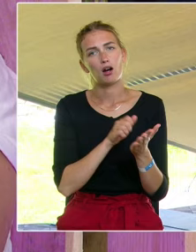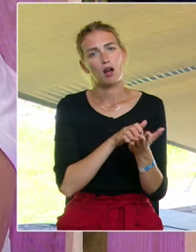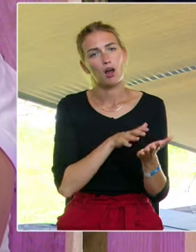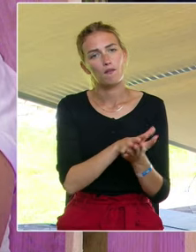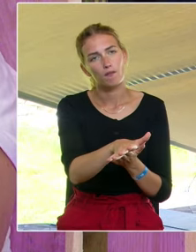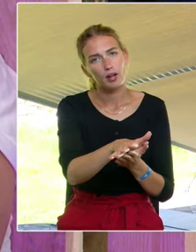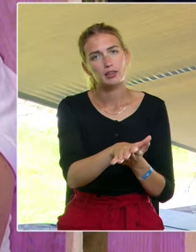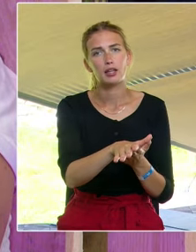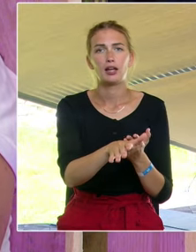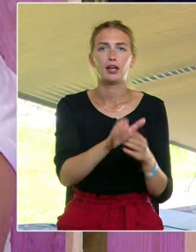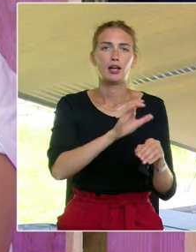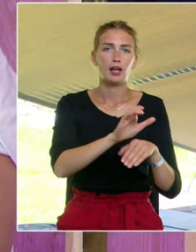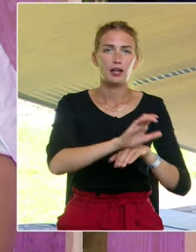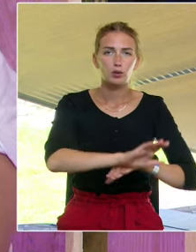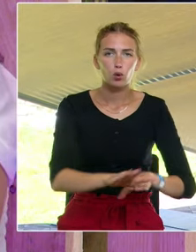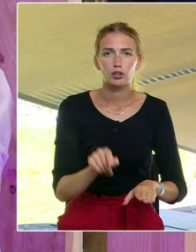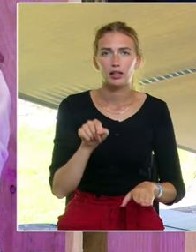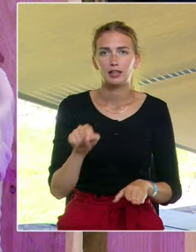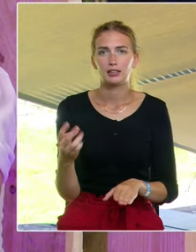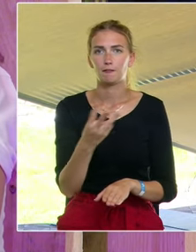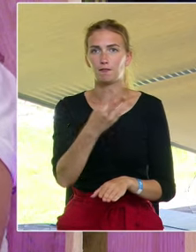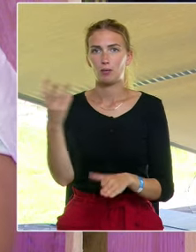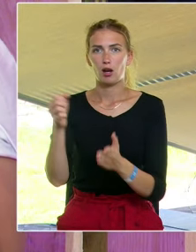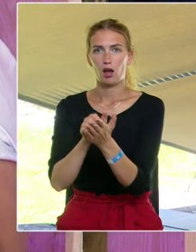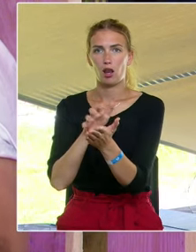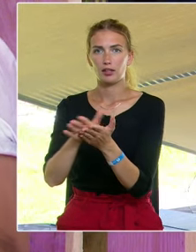digital format have to be something completely new,